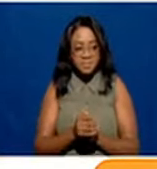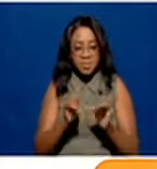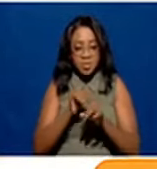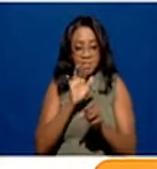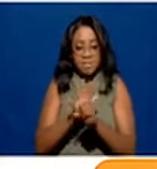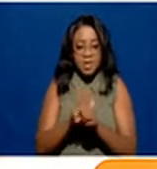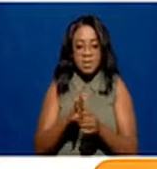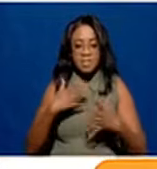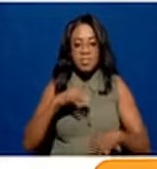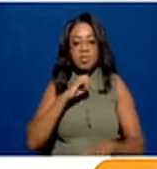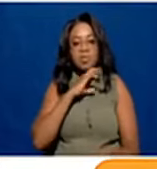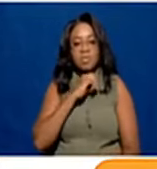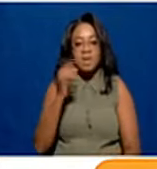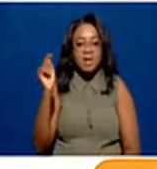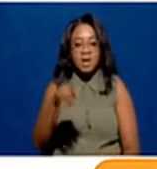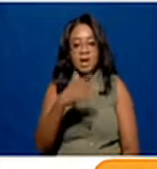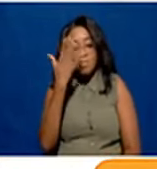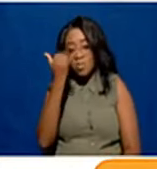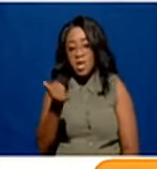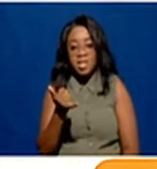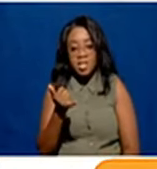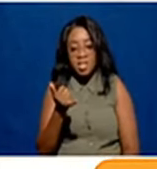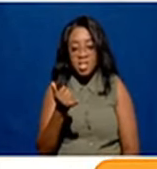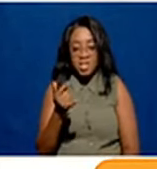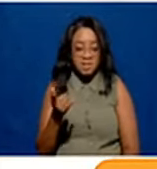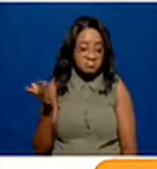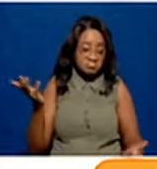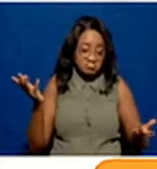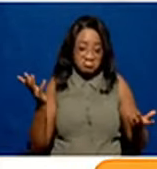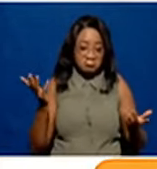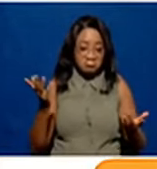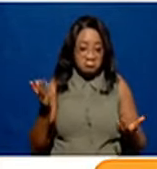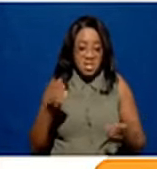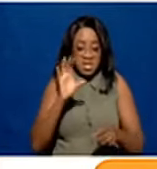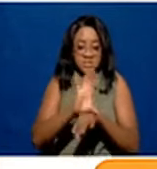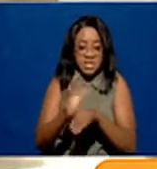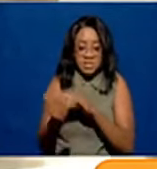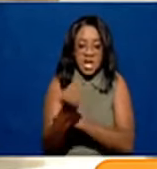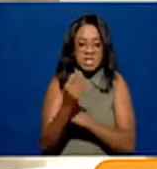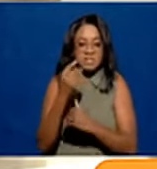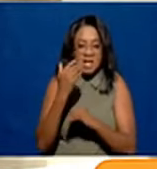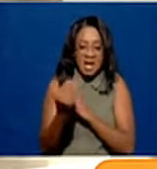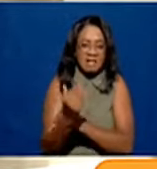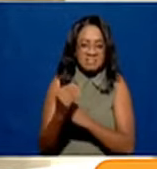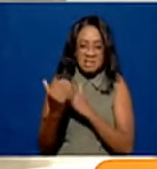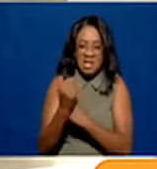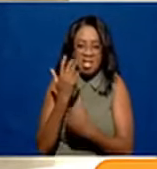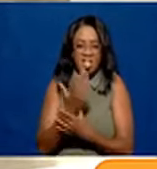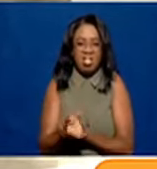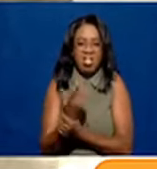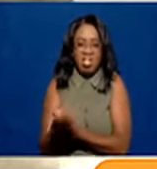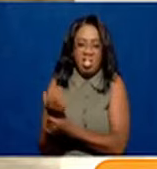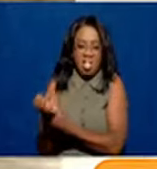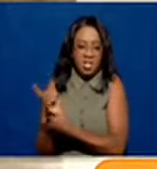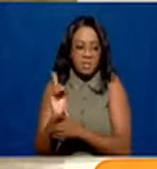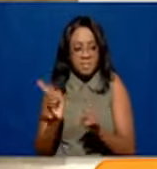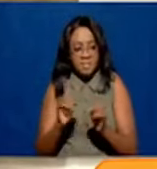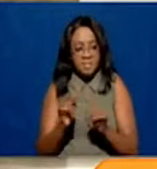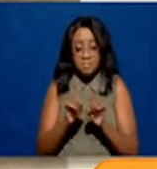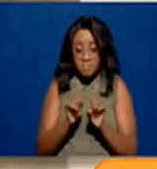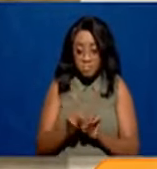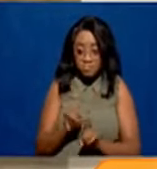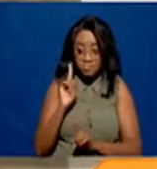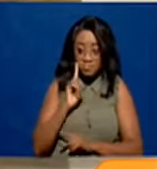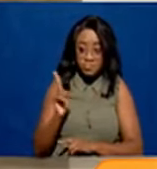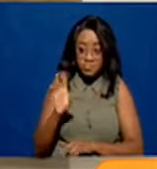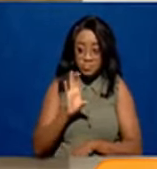people had as they stopped going to church is that the church asks too much. Father Muthoka's parish is also formation